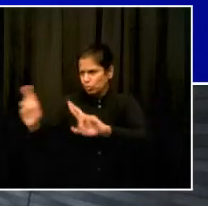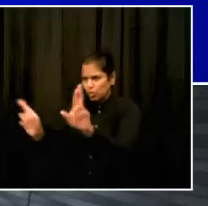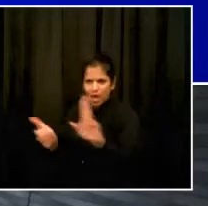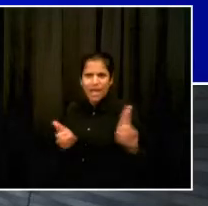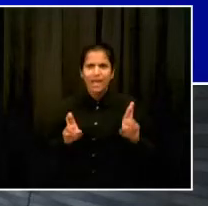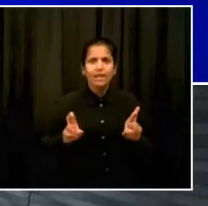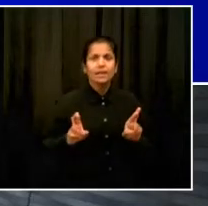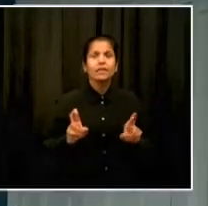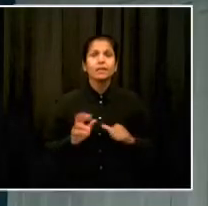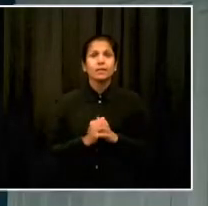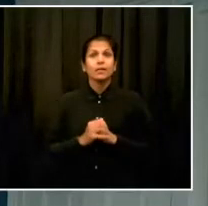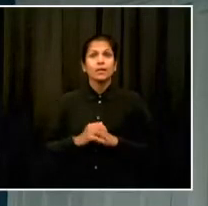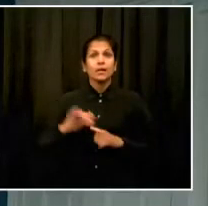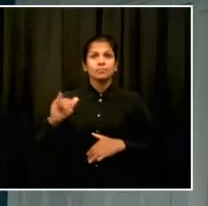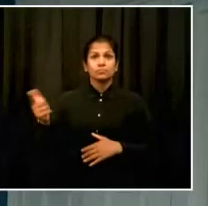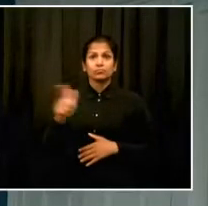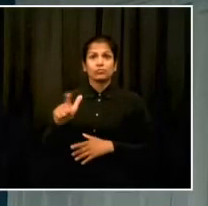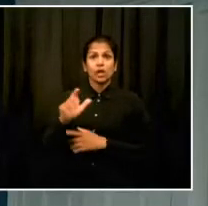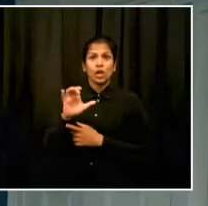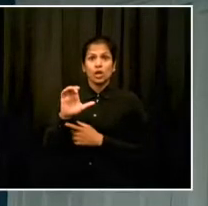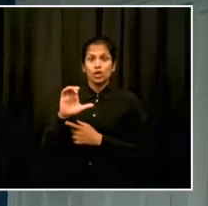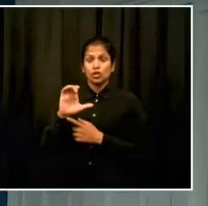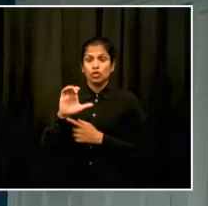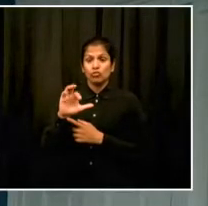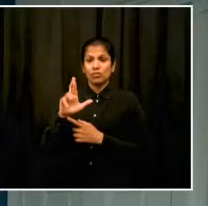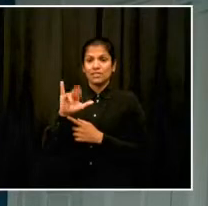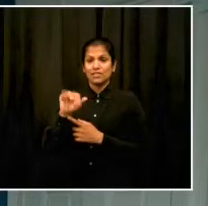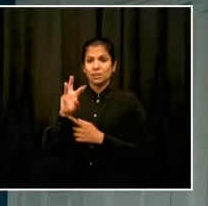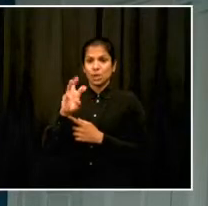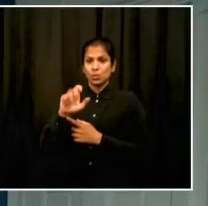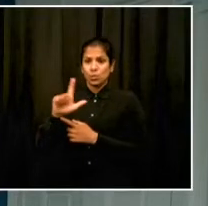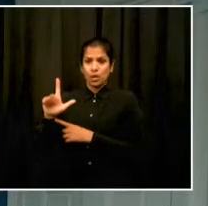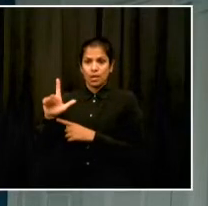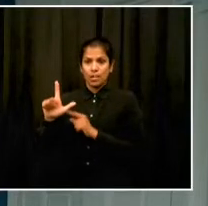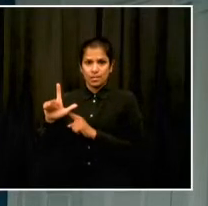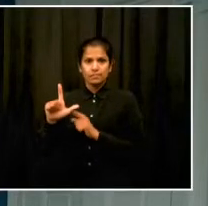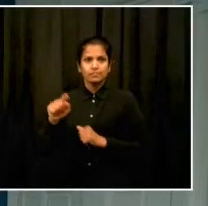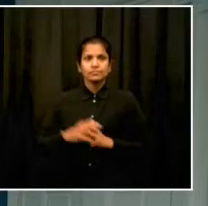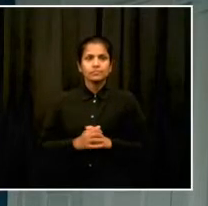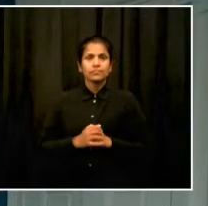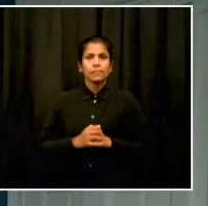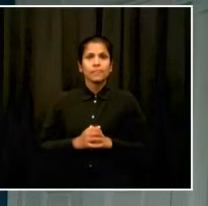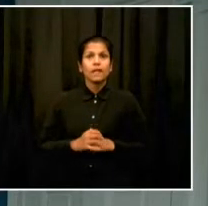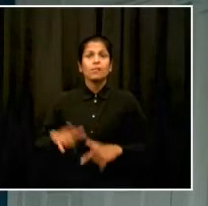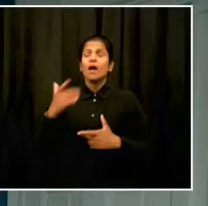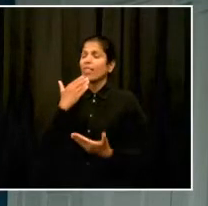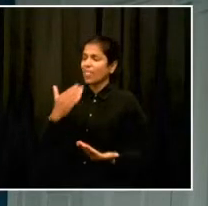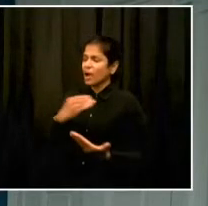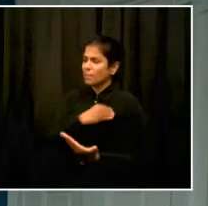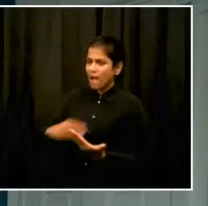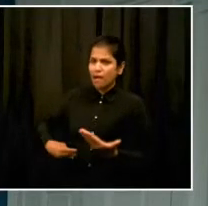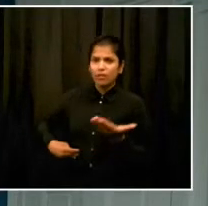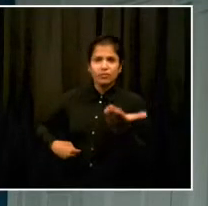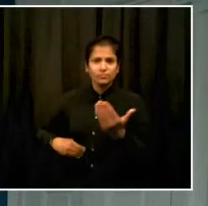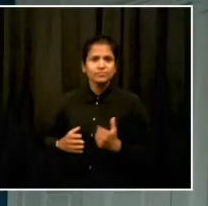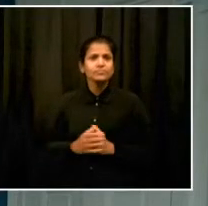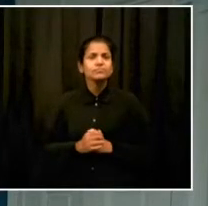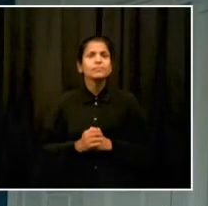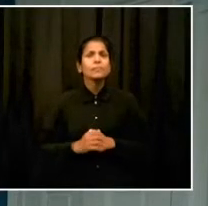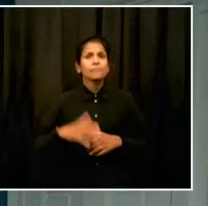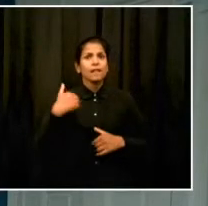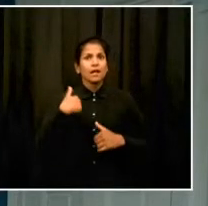Criswell. Great, thank you, Mayor. I talked with the National Weather Service this morning, and what we're seeing is that Tropical